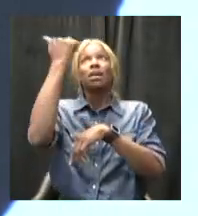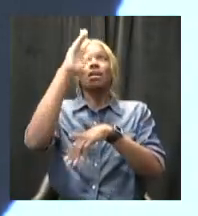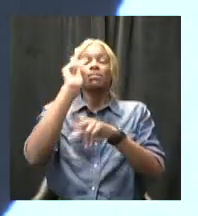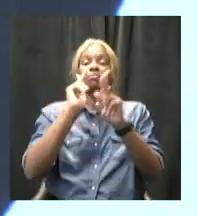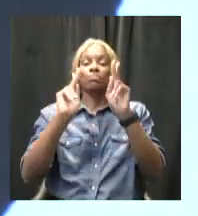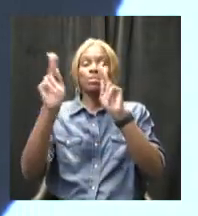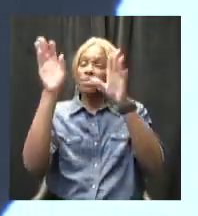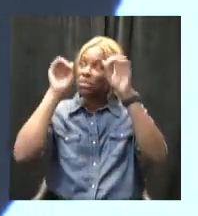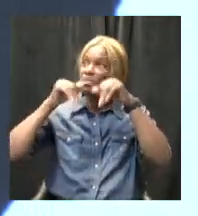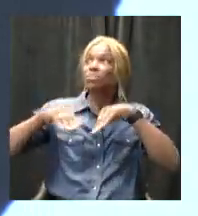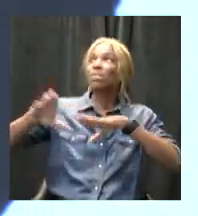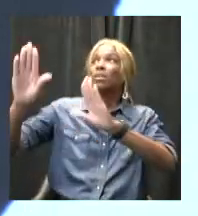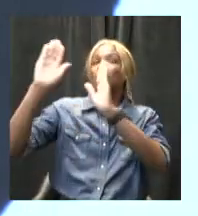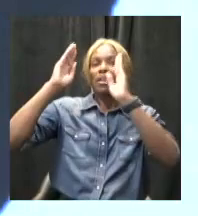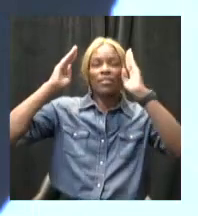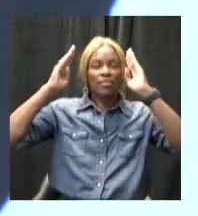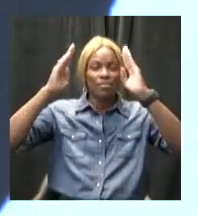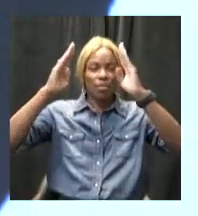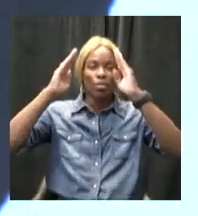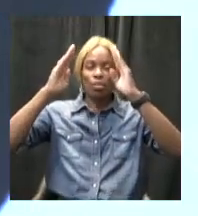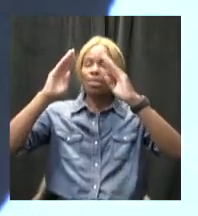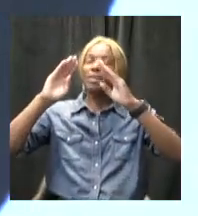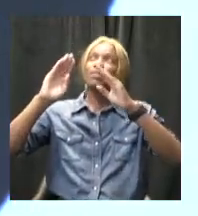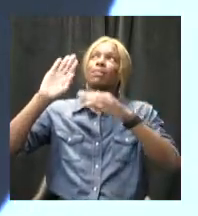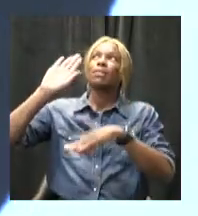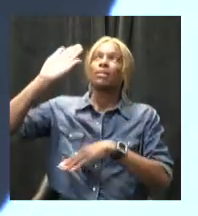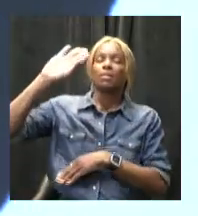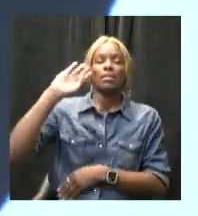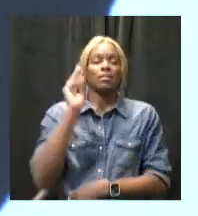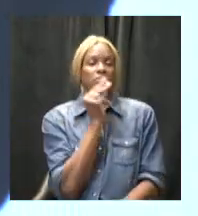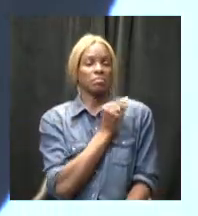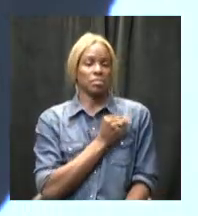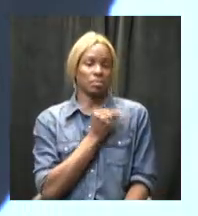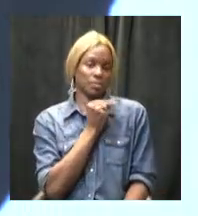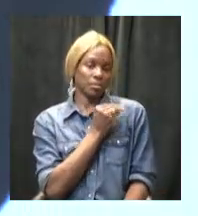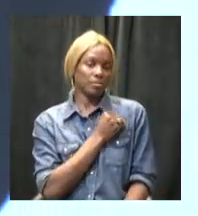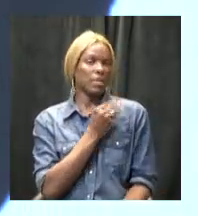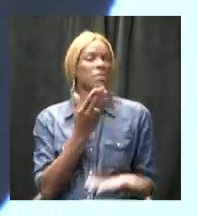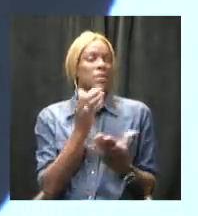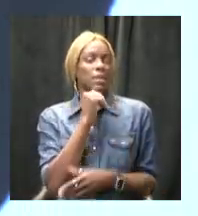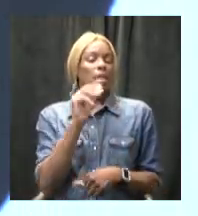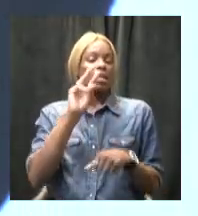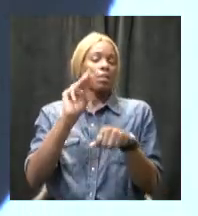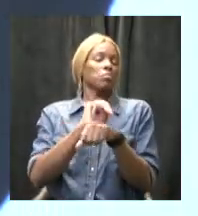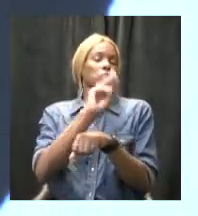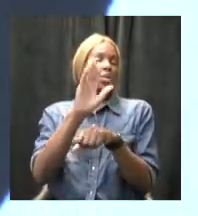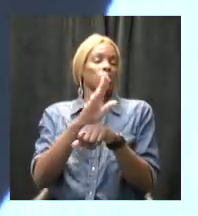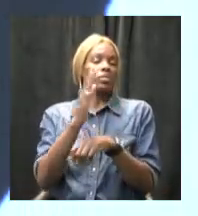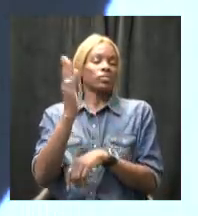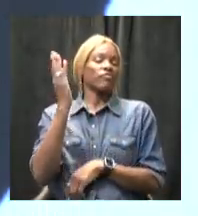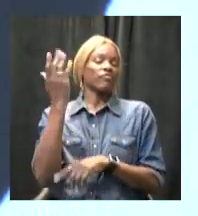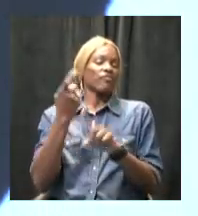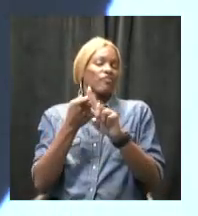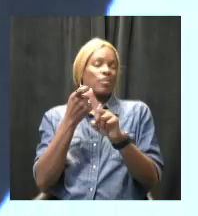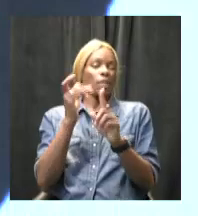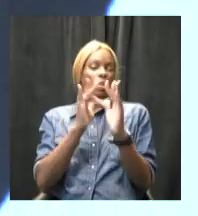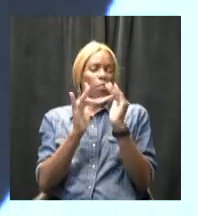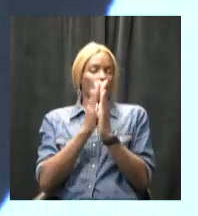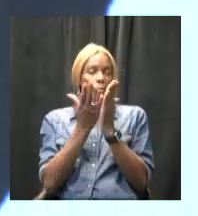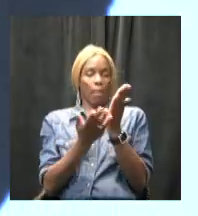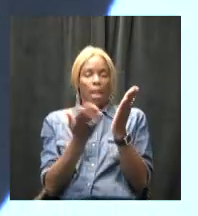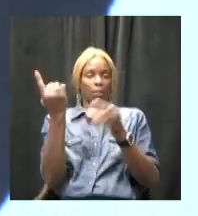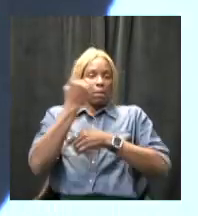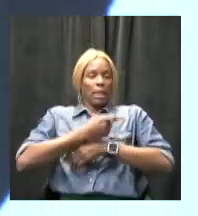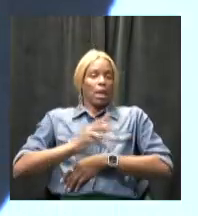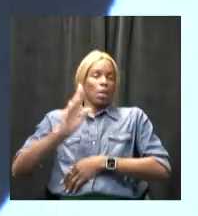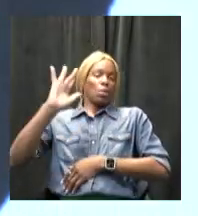and focused and are serving his mission. It may not be the miracles that you saw with the apostles, but I believe right now, even in this